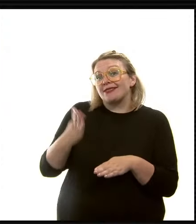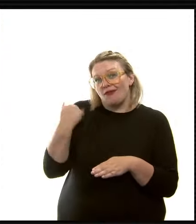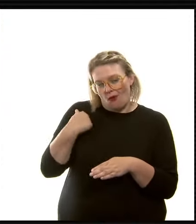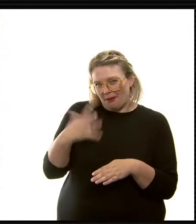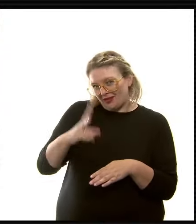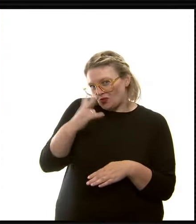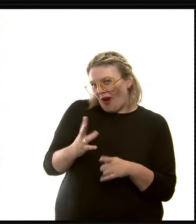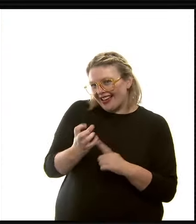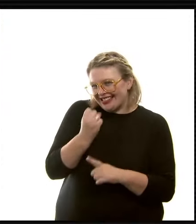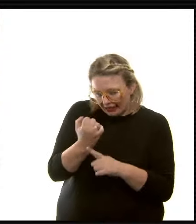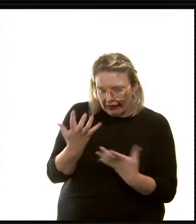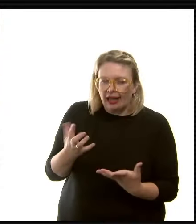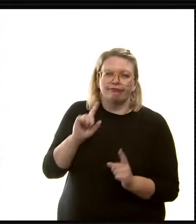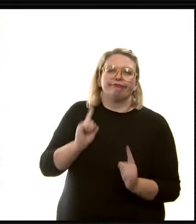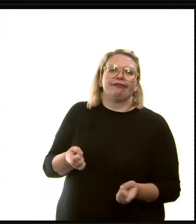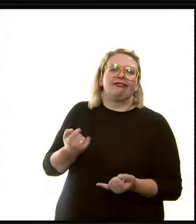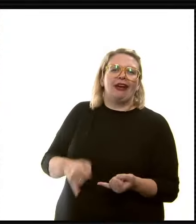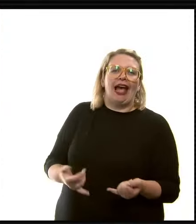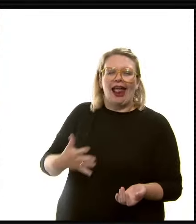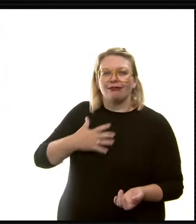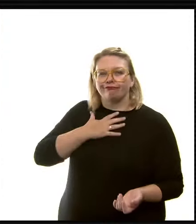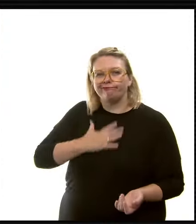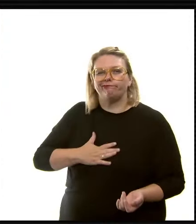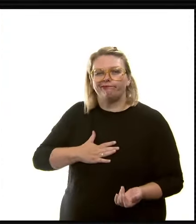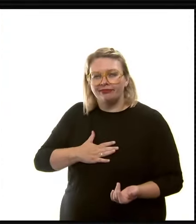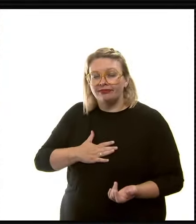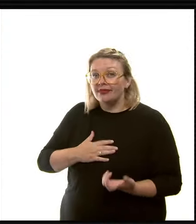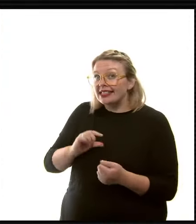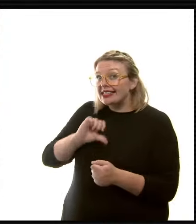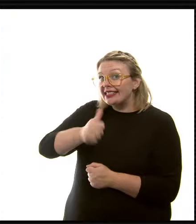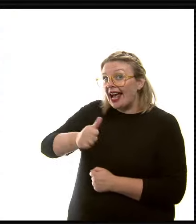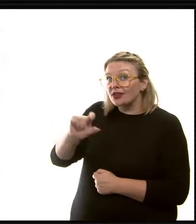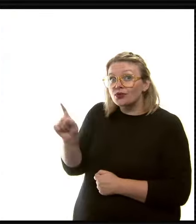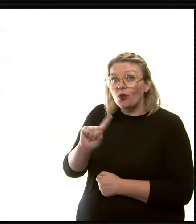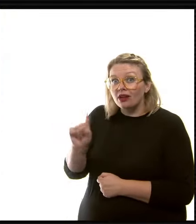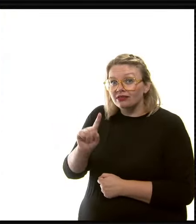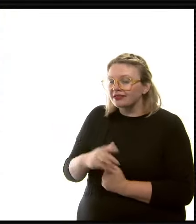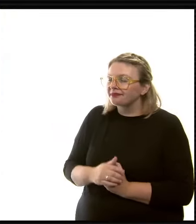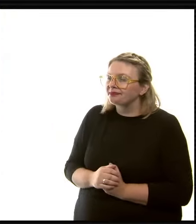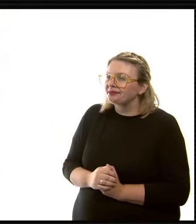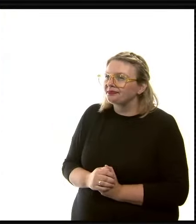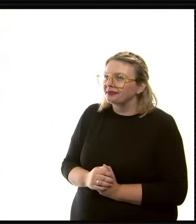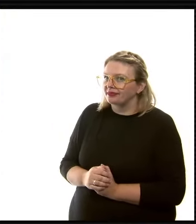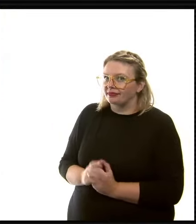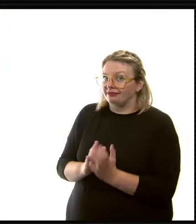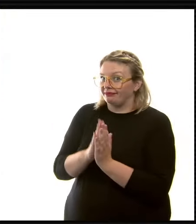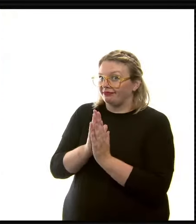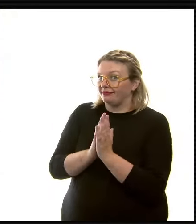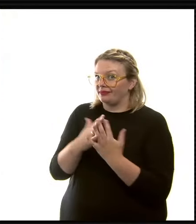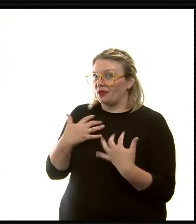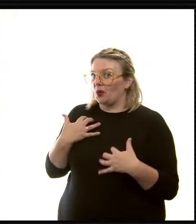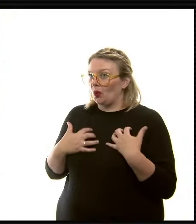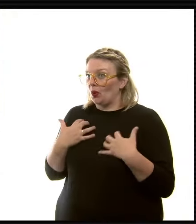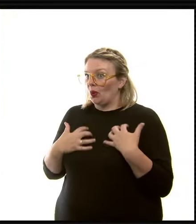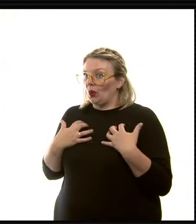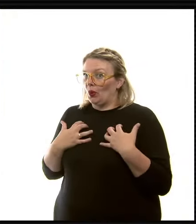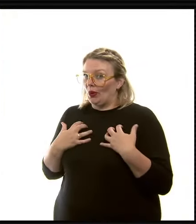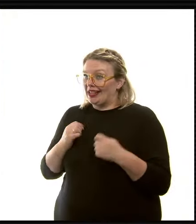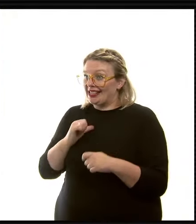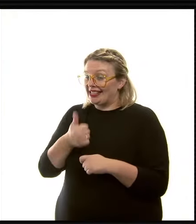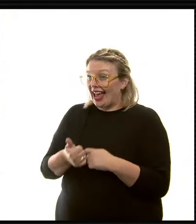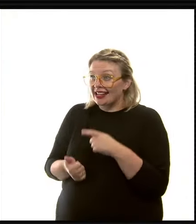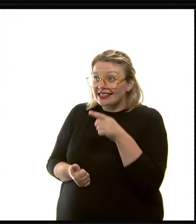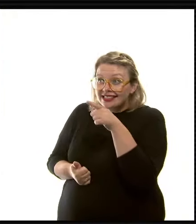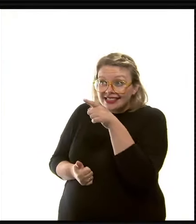Exactly. So Damn it. true. Perfect. Great. Well, what is next? Right, well, coming up, something very special and rather soothing, actually, for LEGO